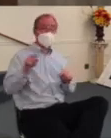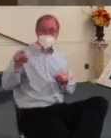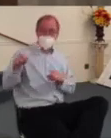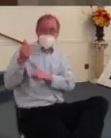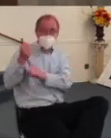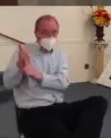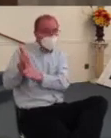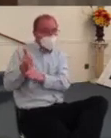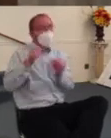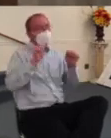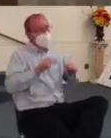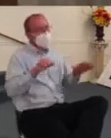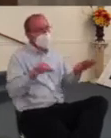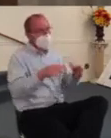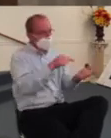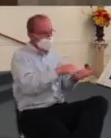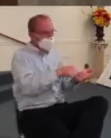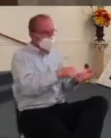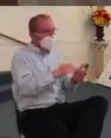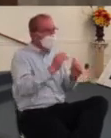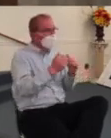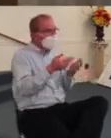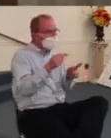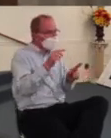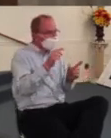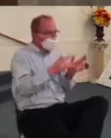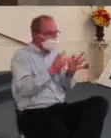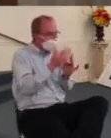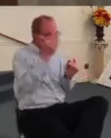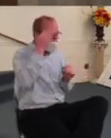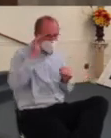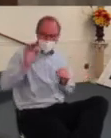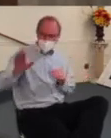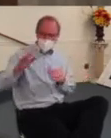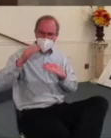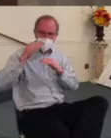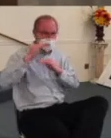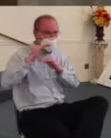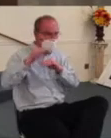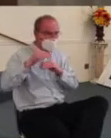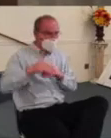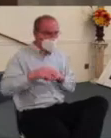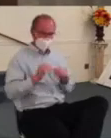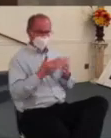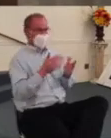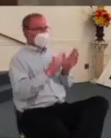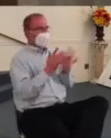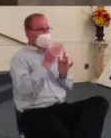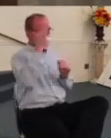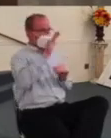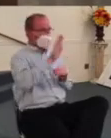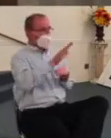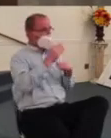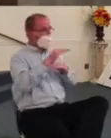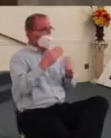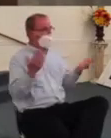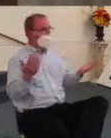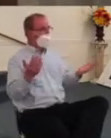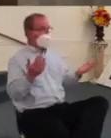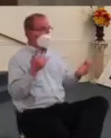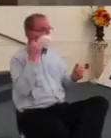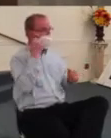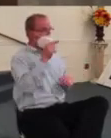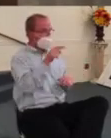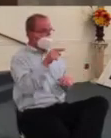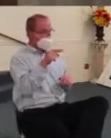limitations? How does he know your limitations? If you've done what you feel you can do, how